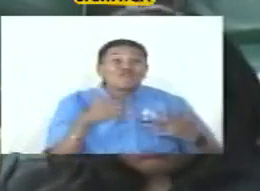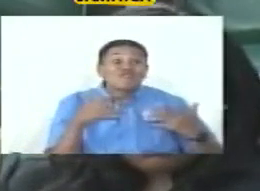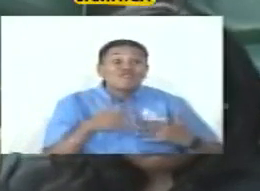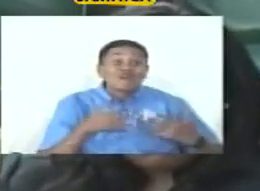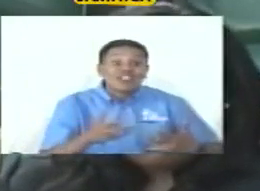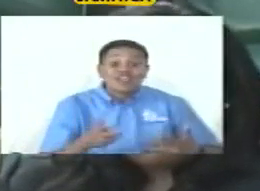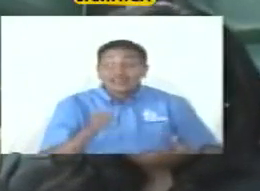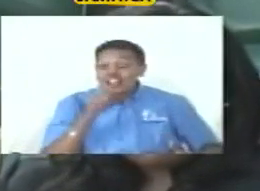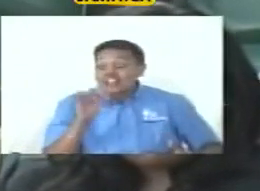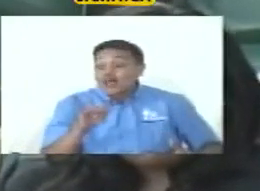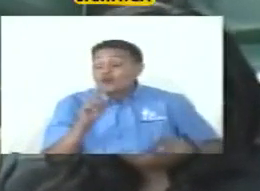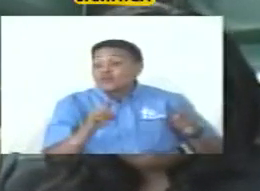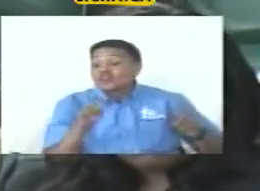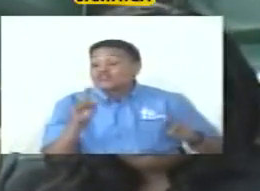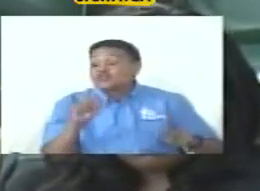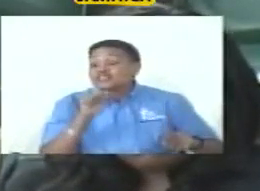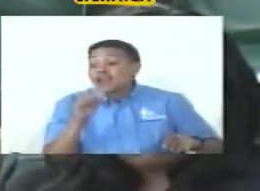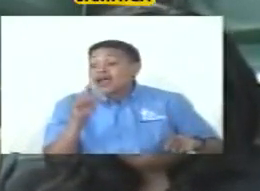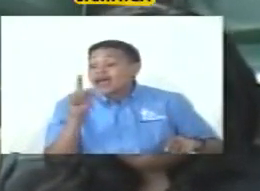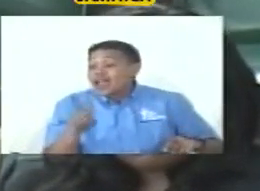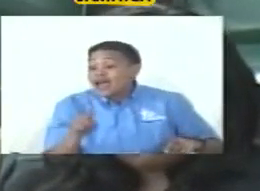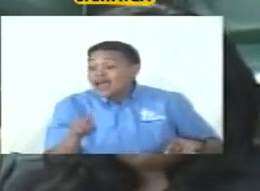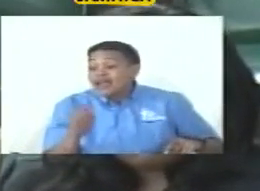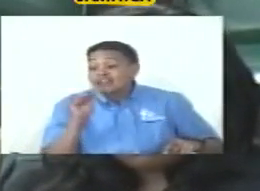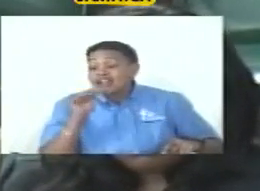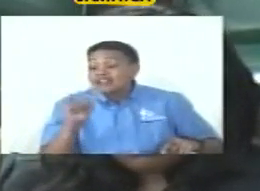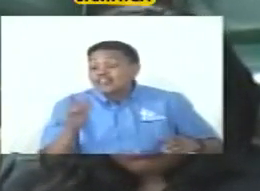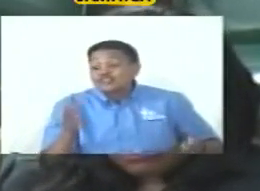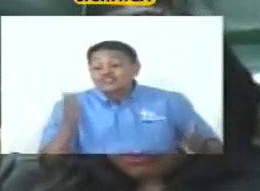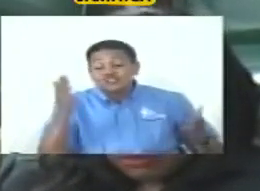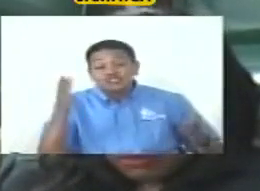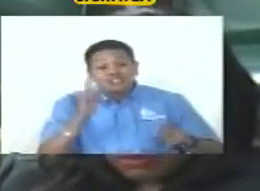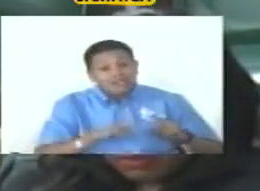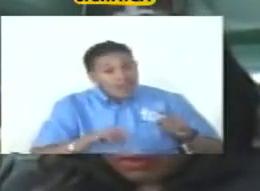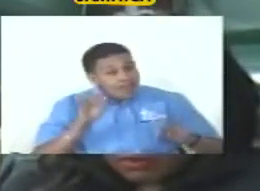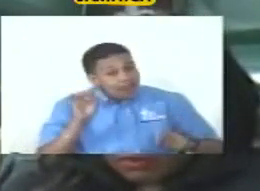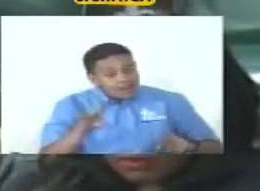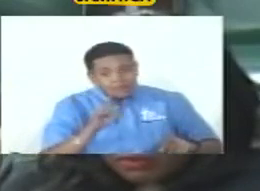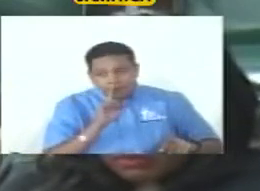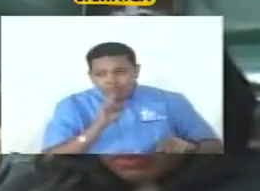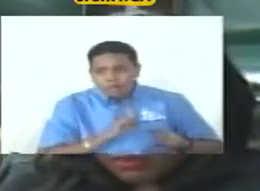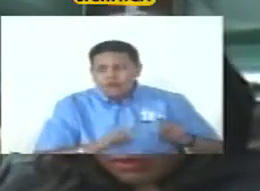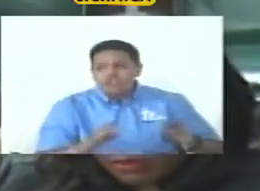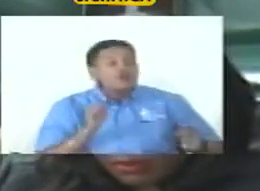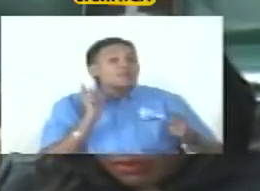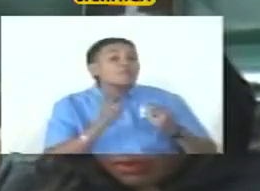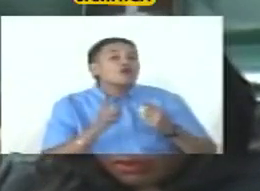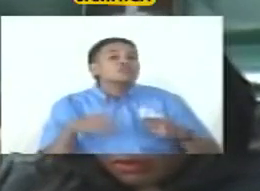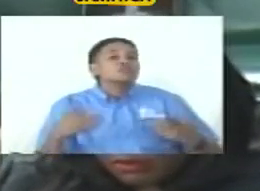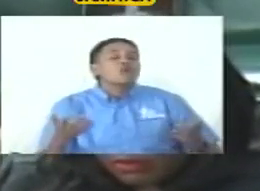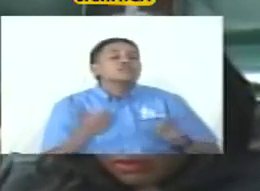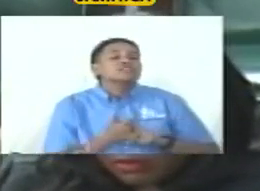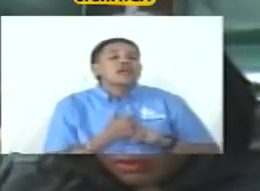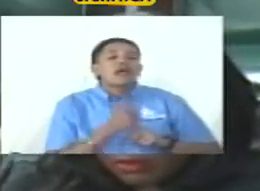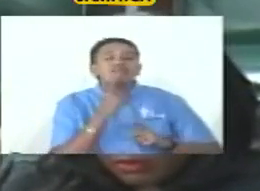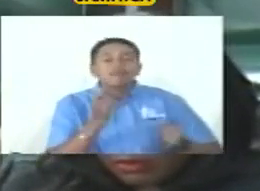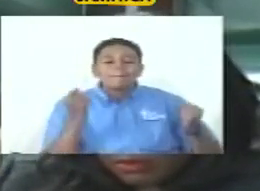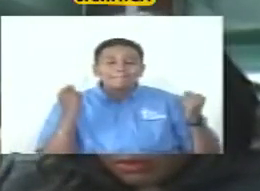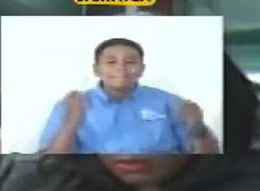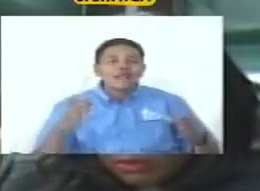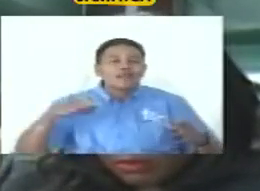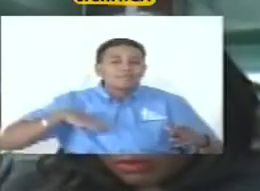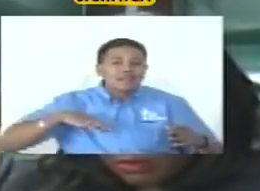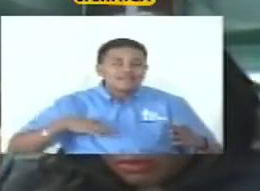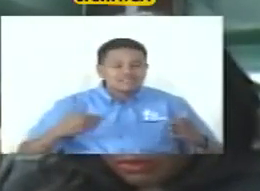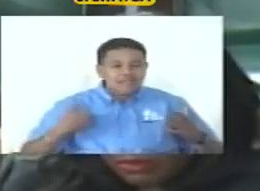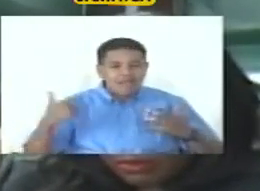not that questions shouldn't be asked and not that suggestions can't be made, but the point is that there are many benefits.